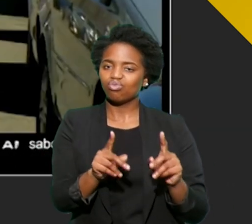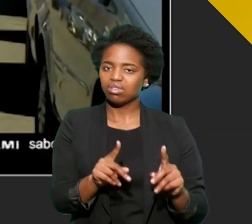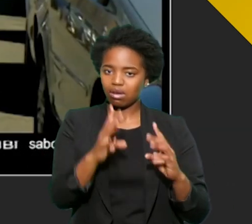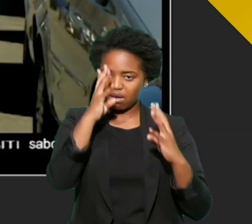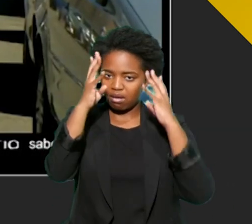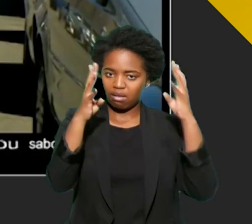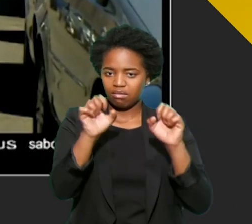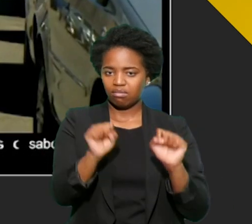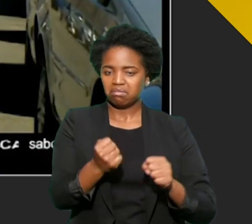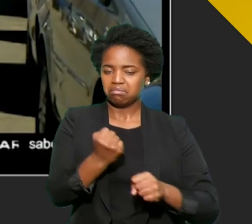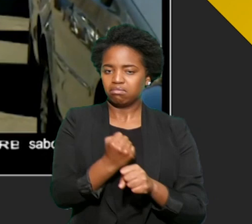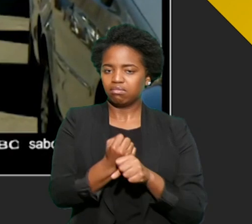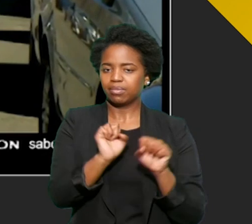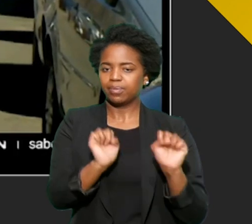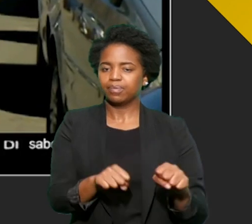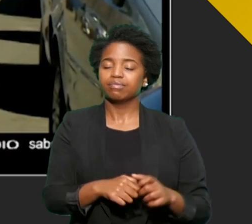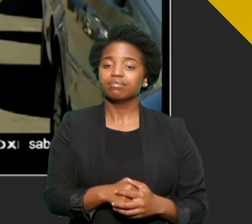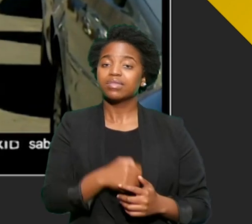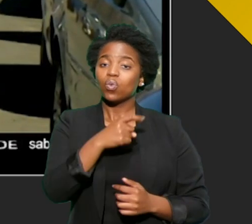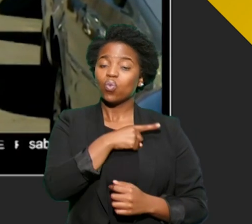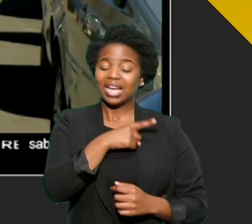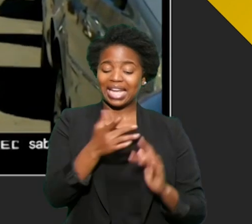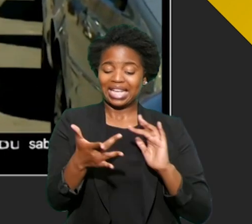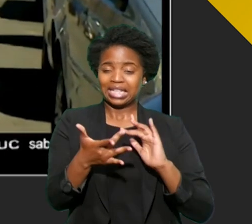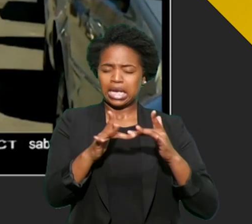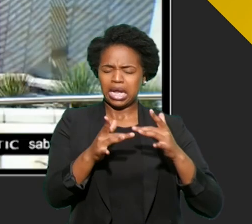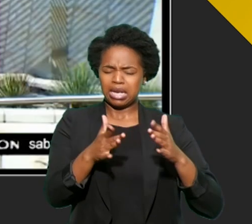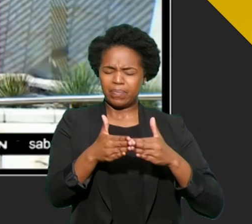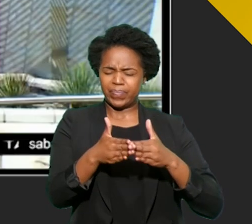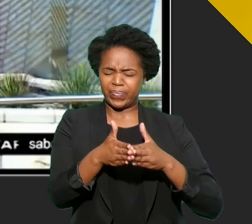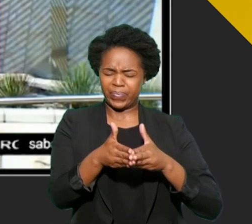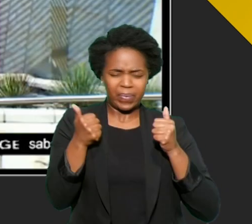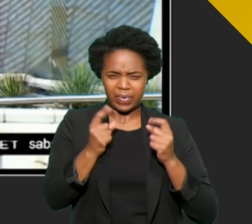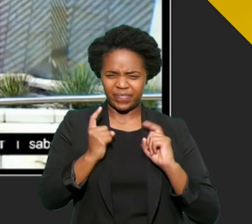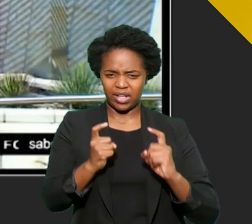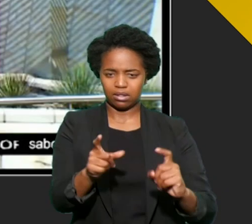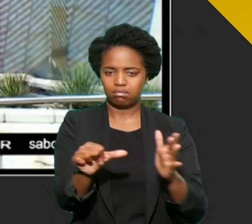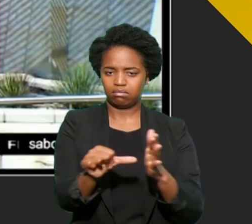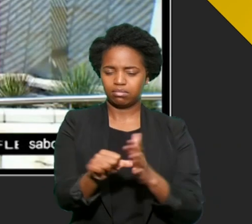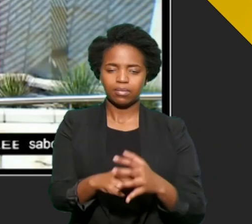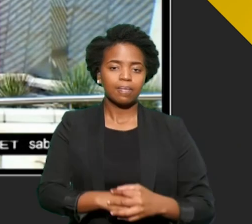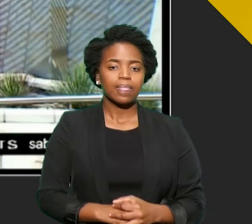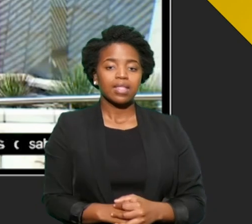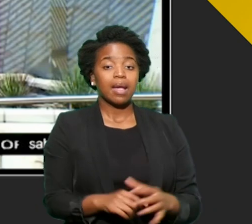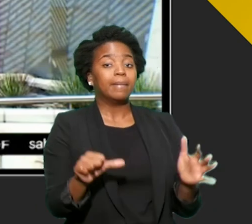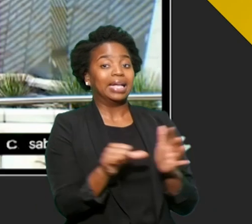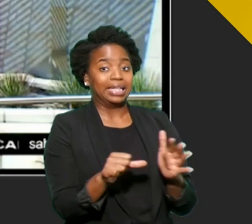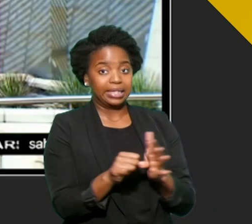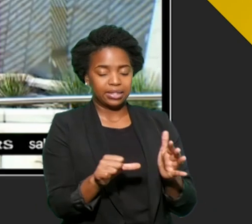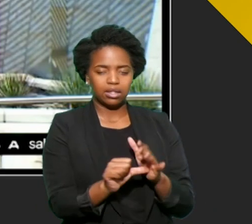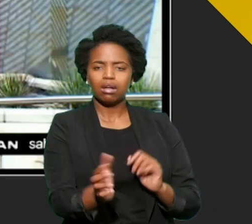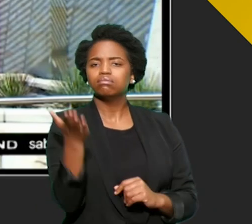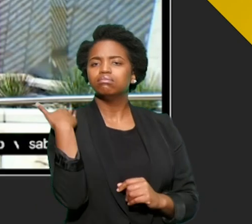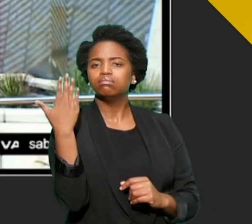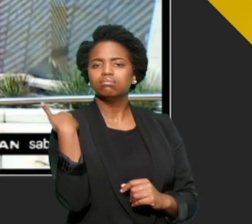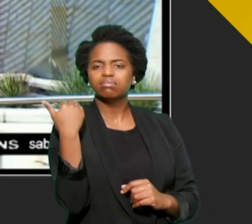their horizons. After all, internet speed is everything. It is critical. Usually, previously, you